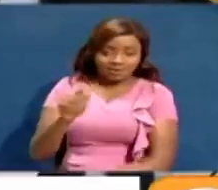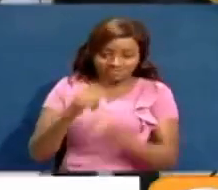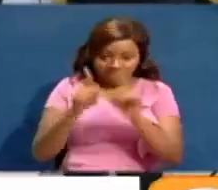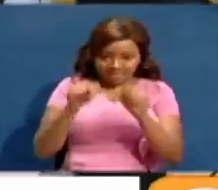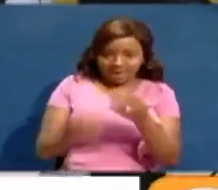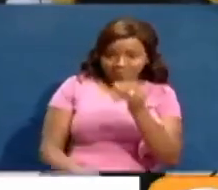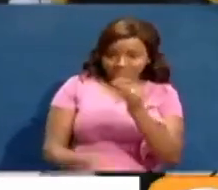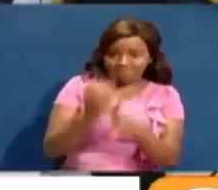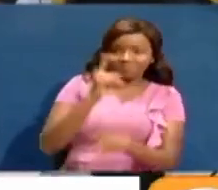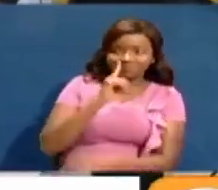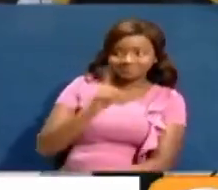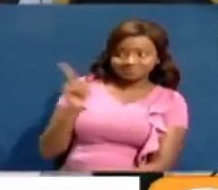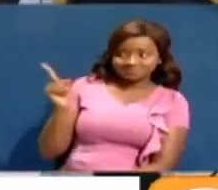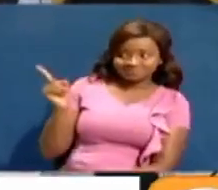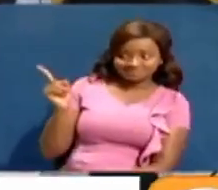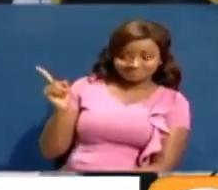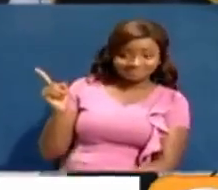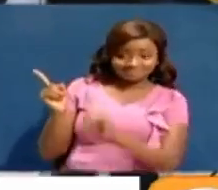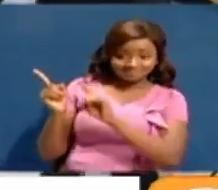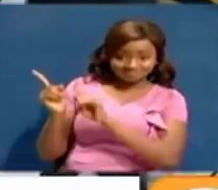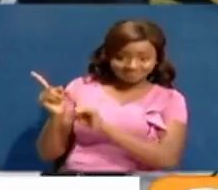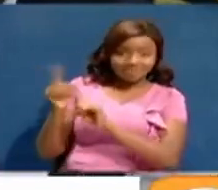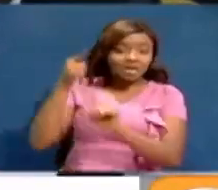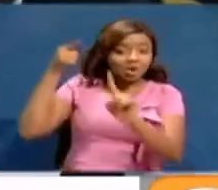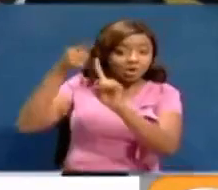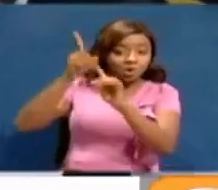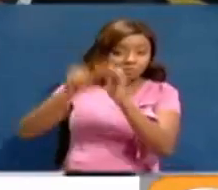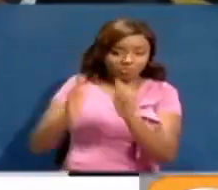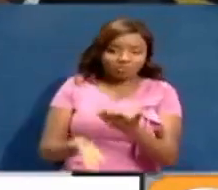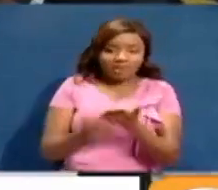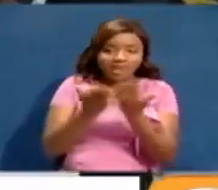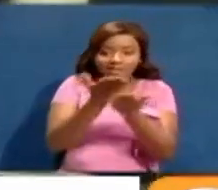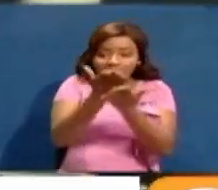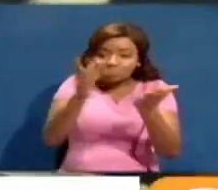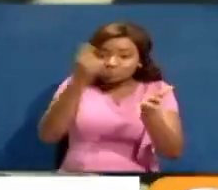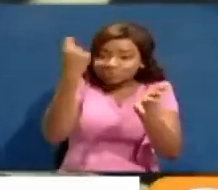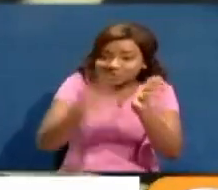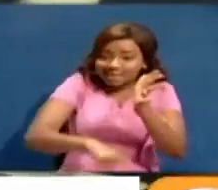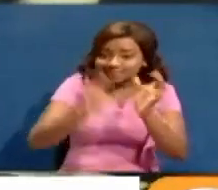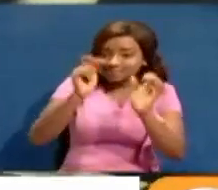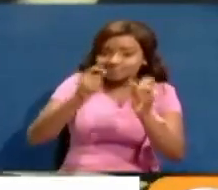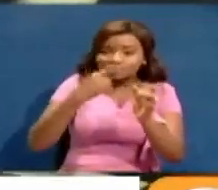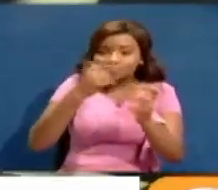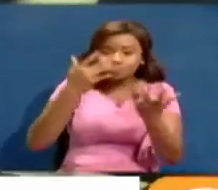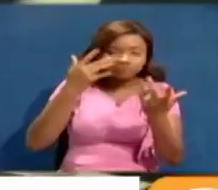platform dubbed Easisha. This platform, it says, will assist taxpayers reach a pool of